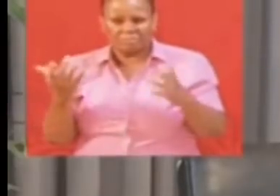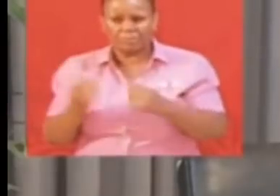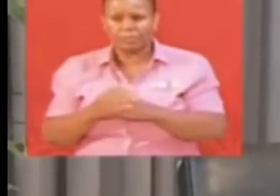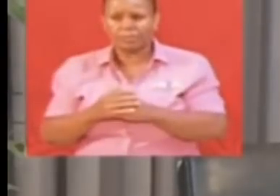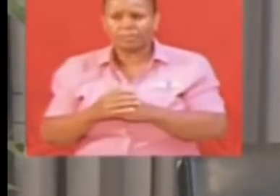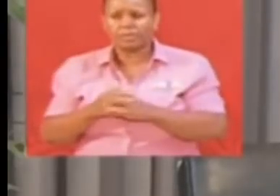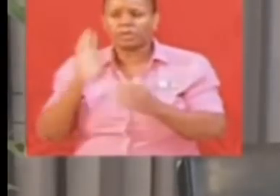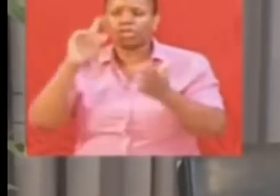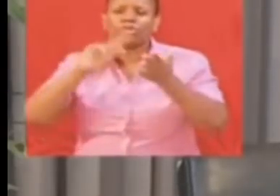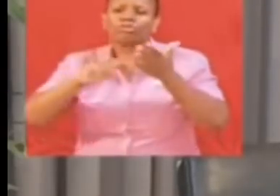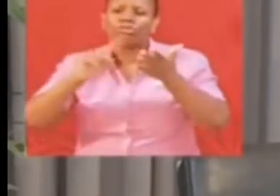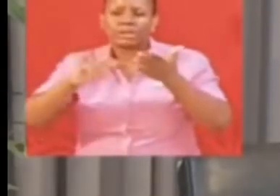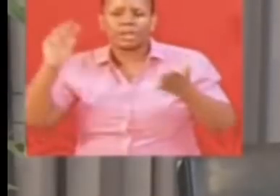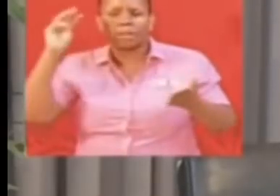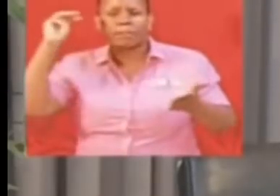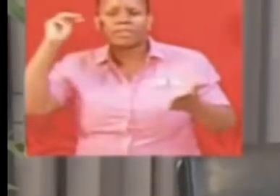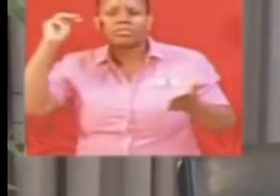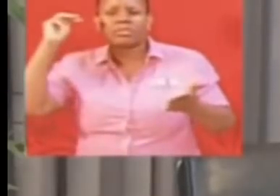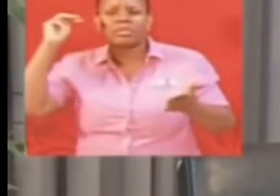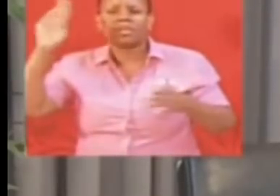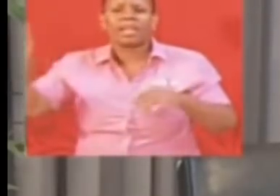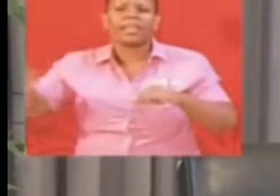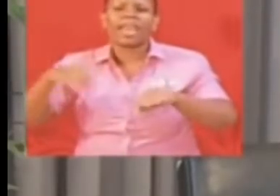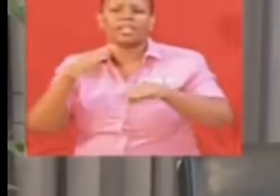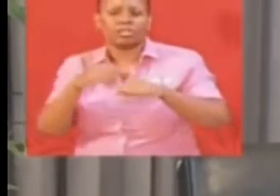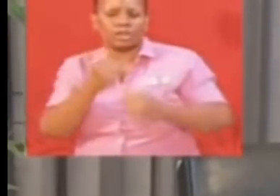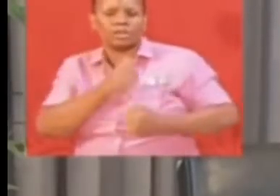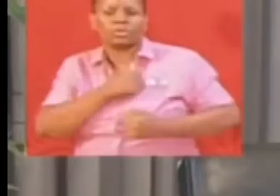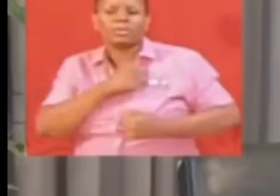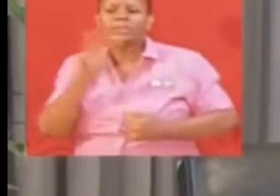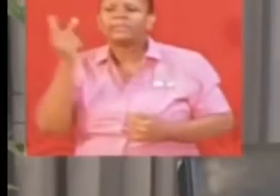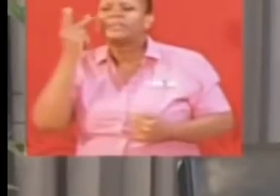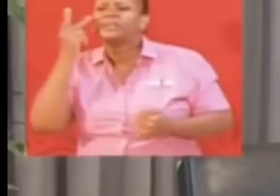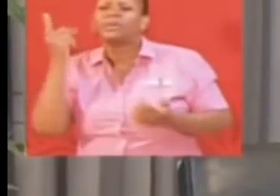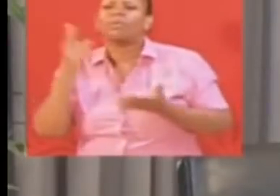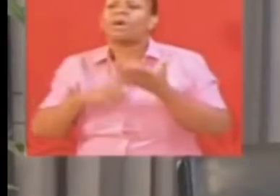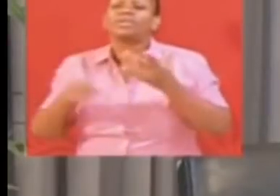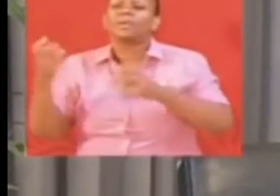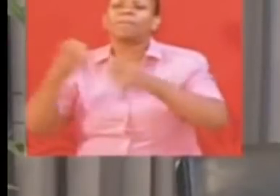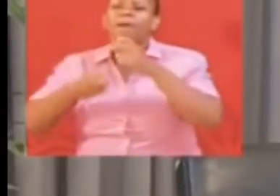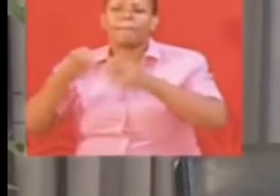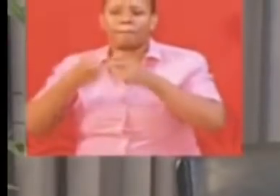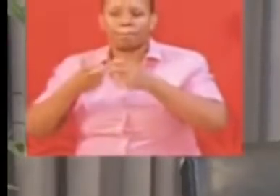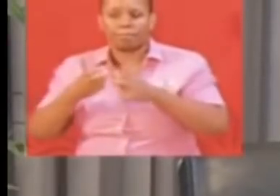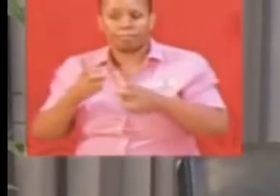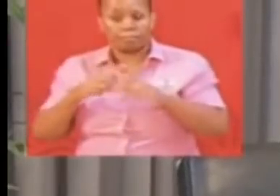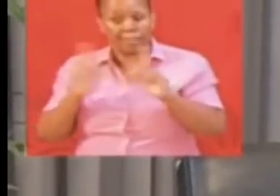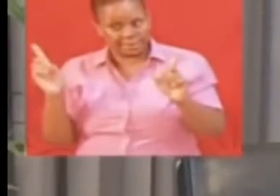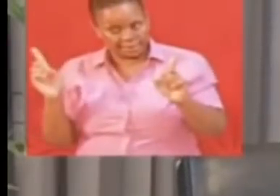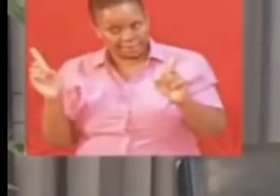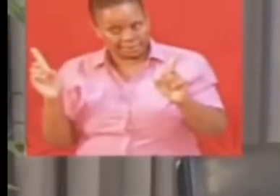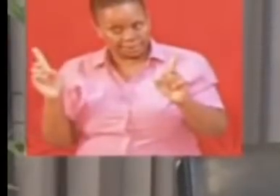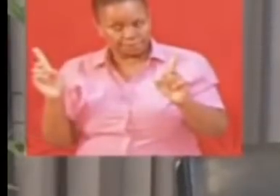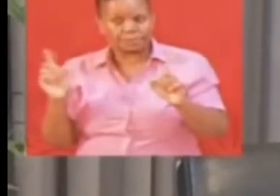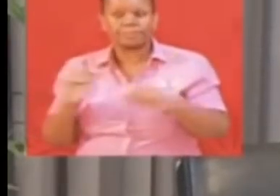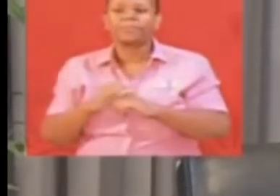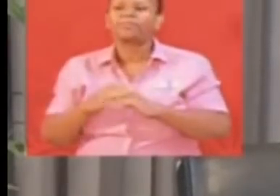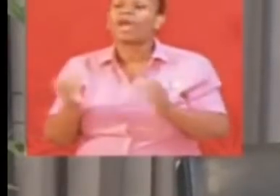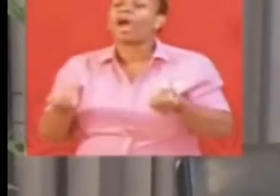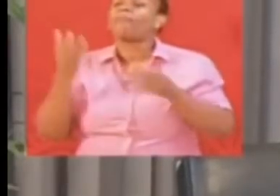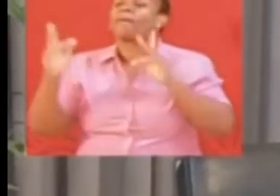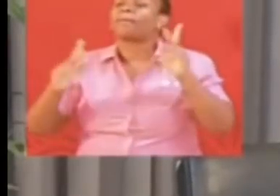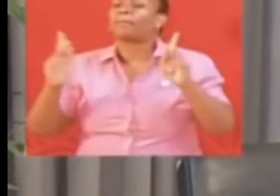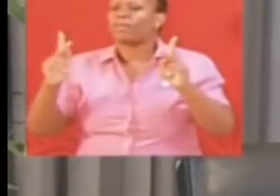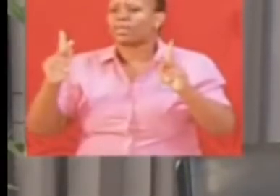National Security to see what is the issue with regards to that. But having said that, the number of transfers between Trinidad and Tobago are